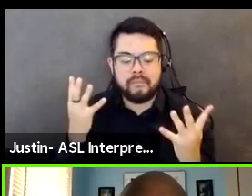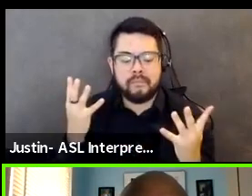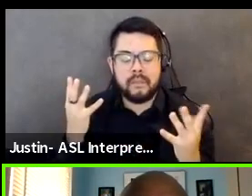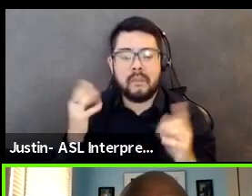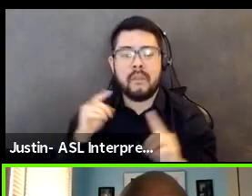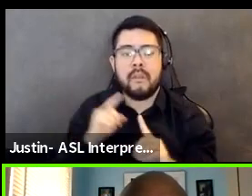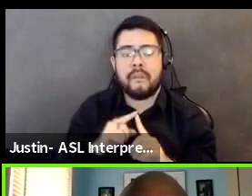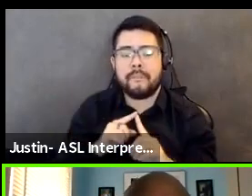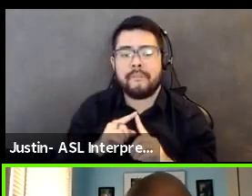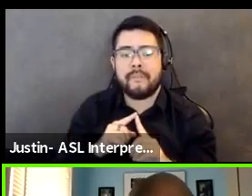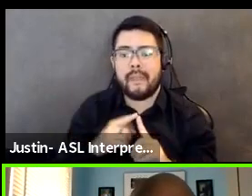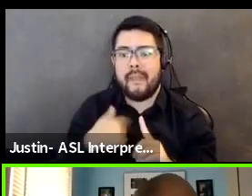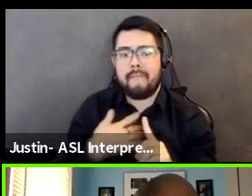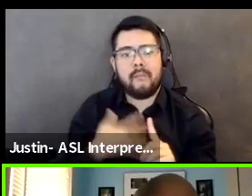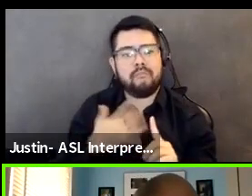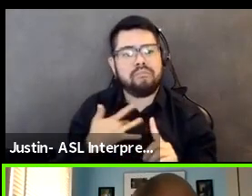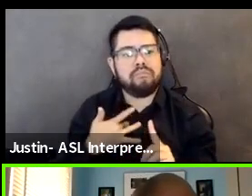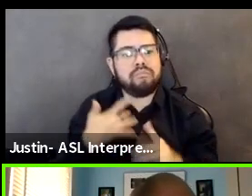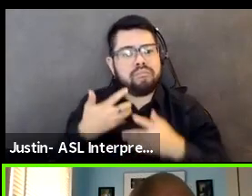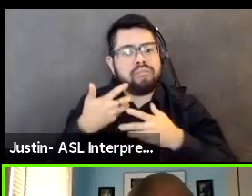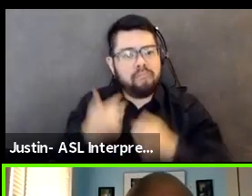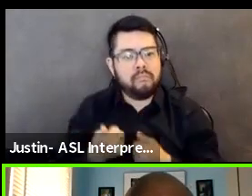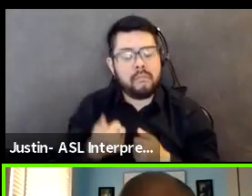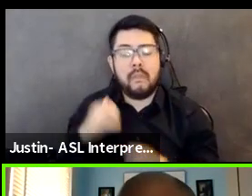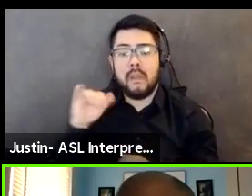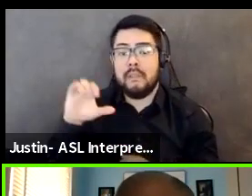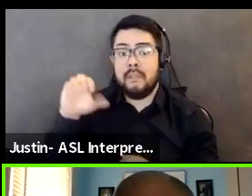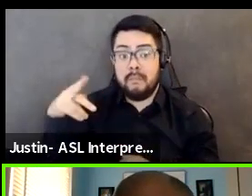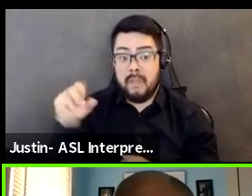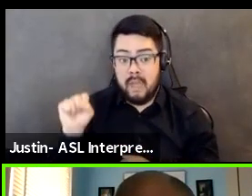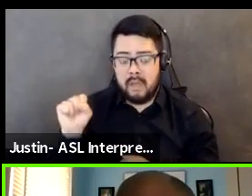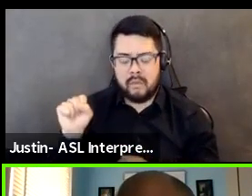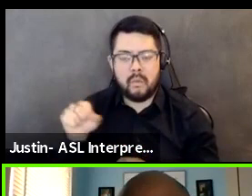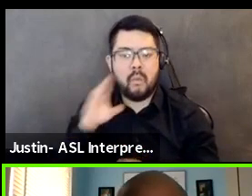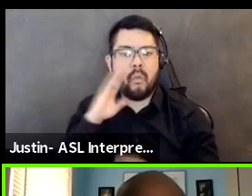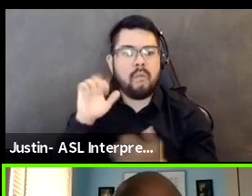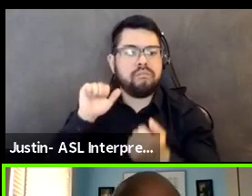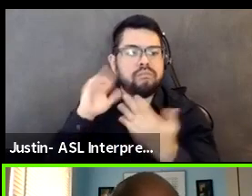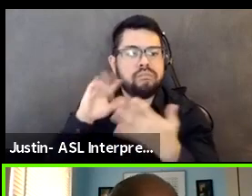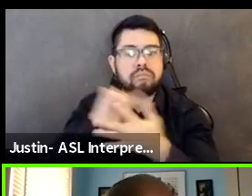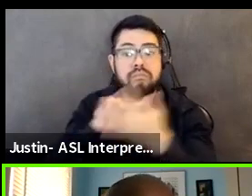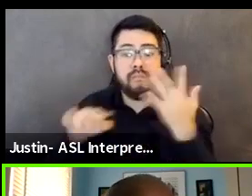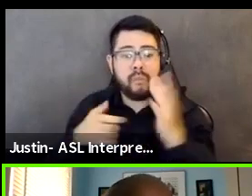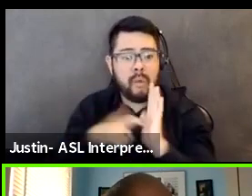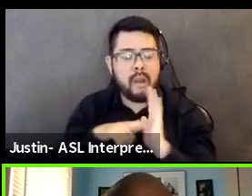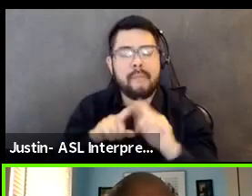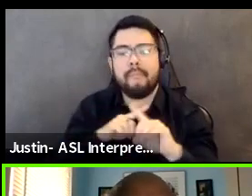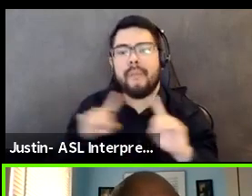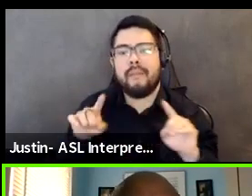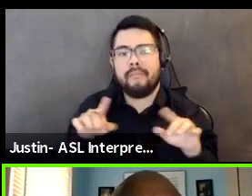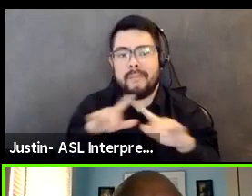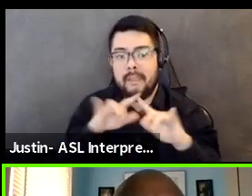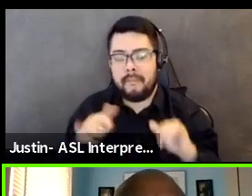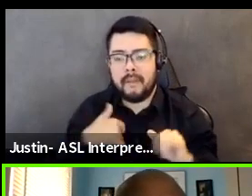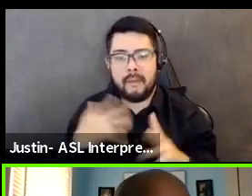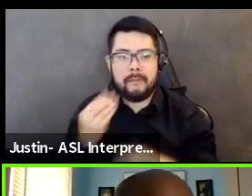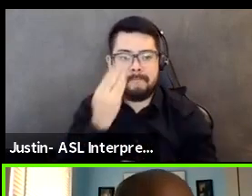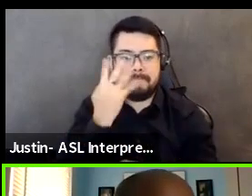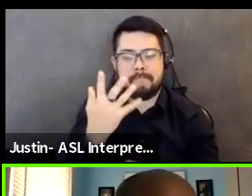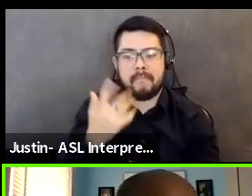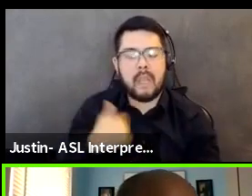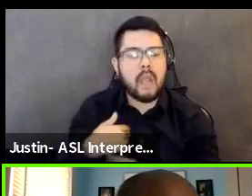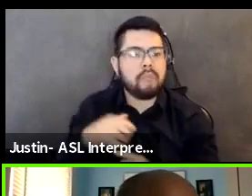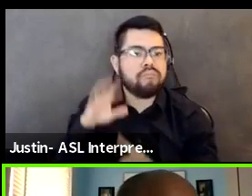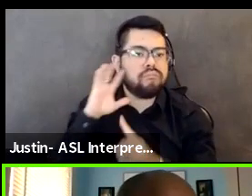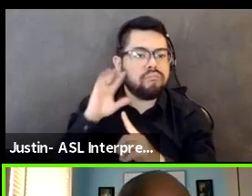time i'm confident that that that cps will address those needs but i just want to just say yeah i've heard some concerns from the